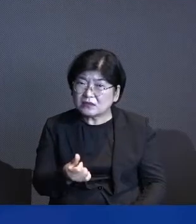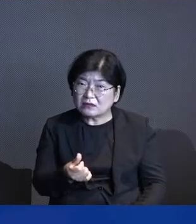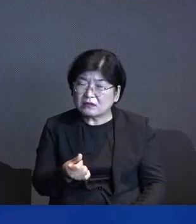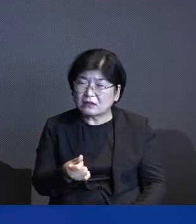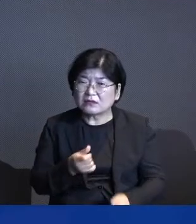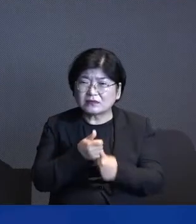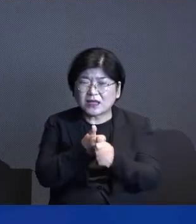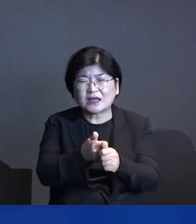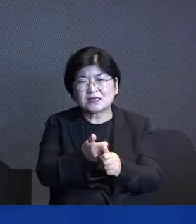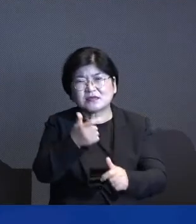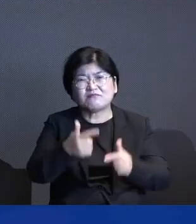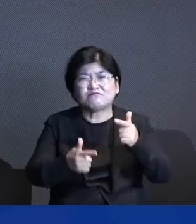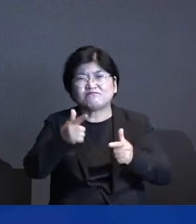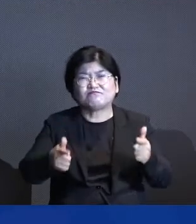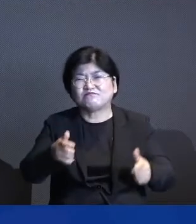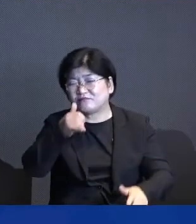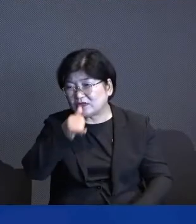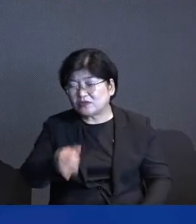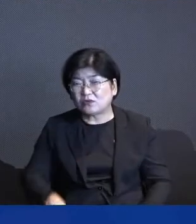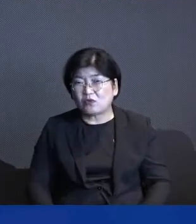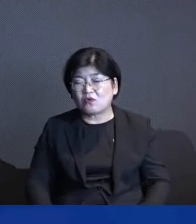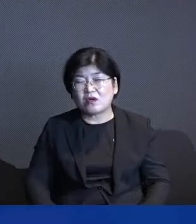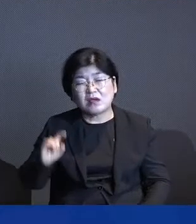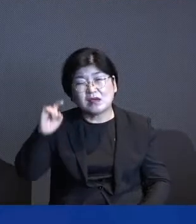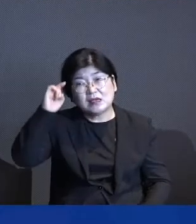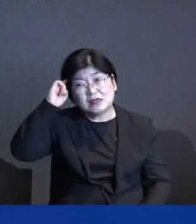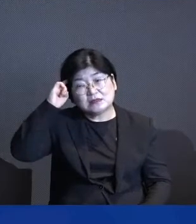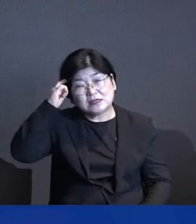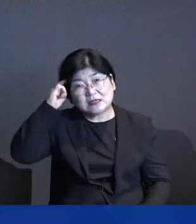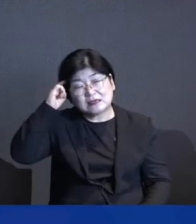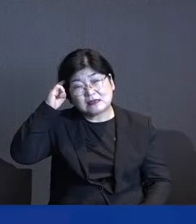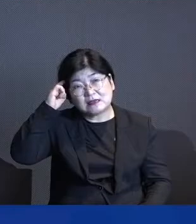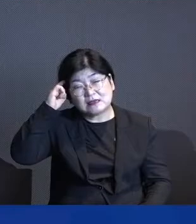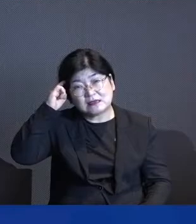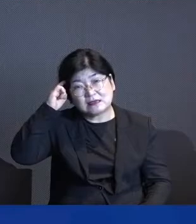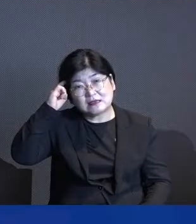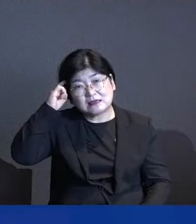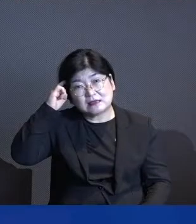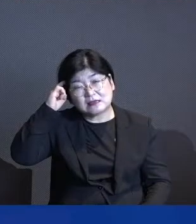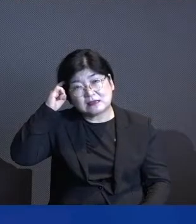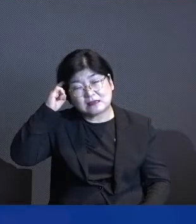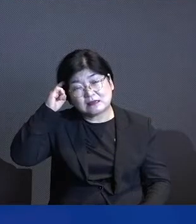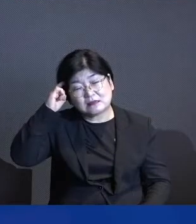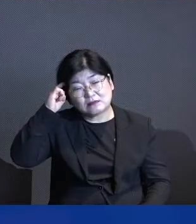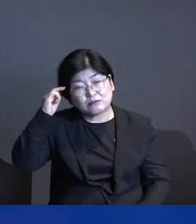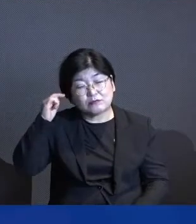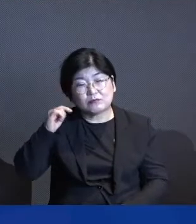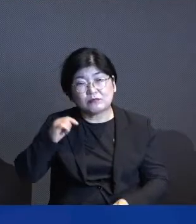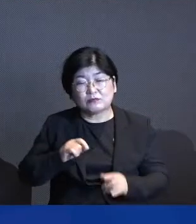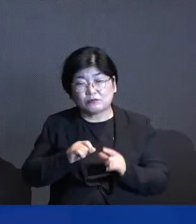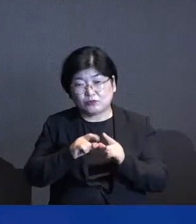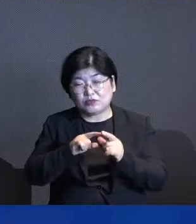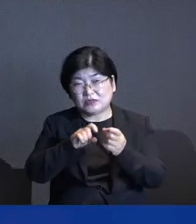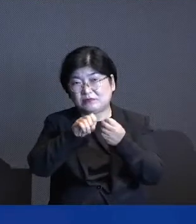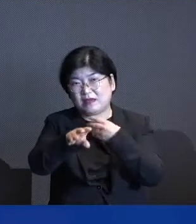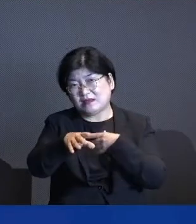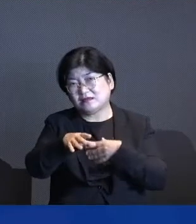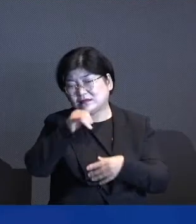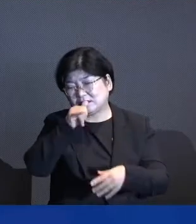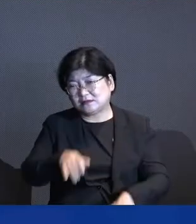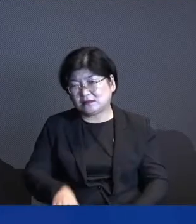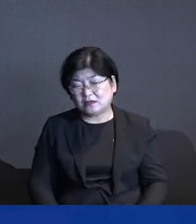psychosocial or psychological things are more of a reactive, and it's not written in the brain, and